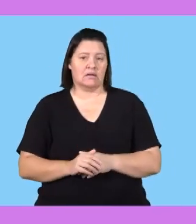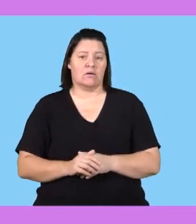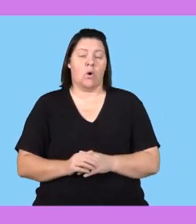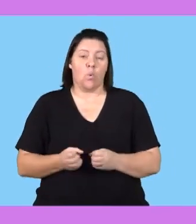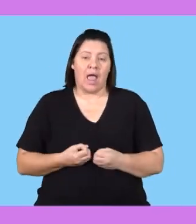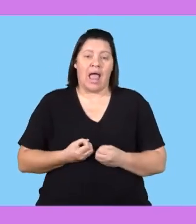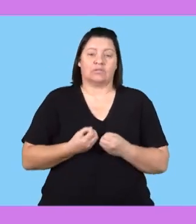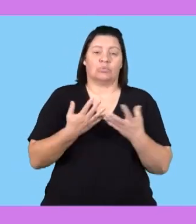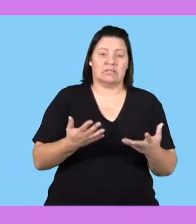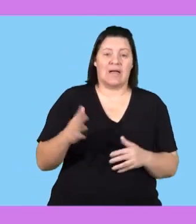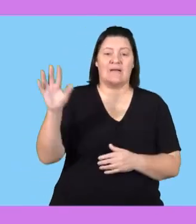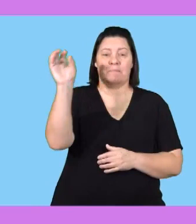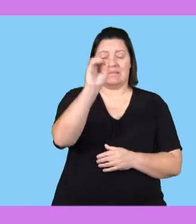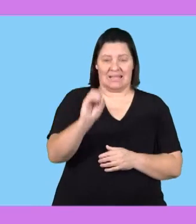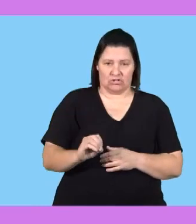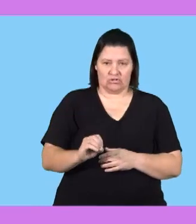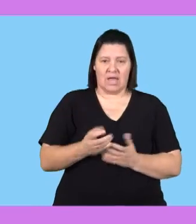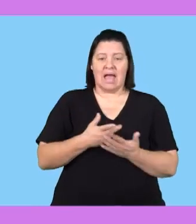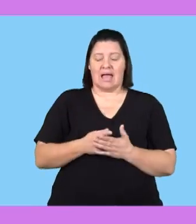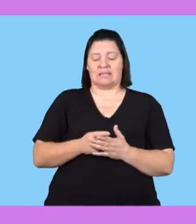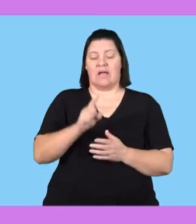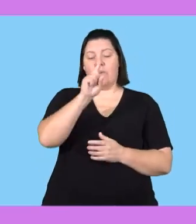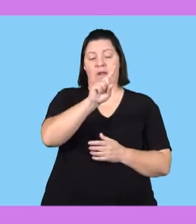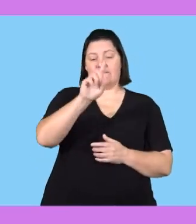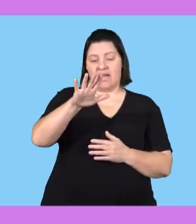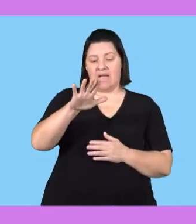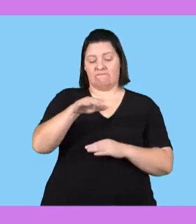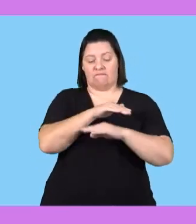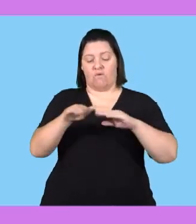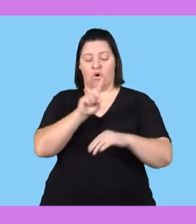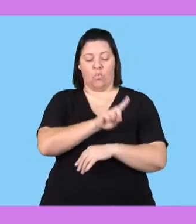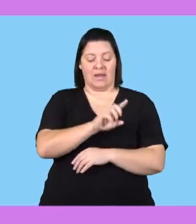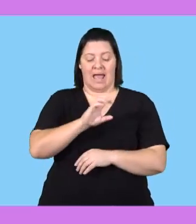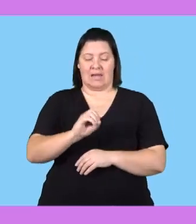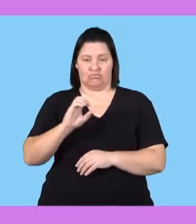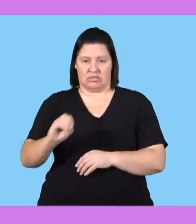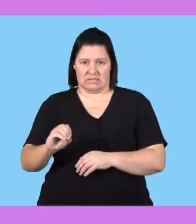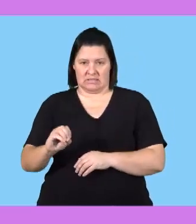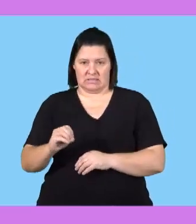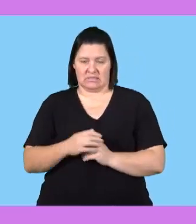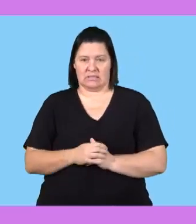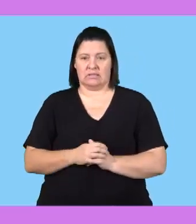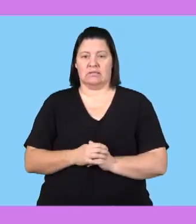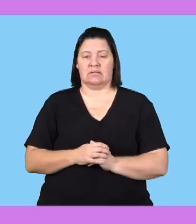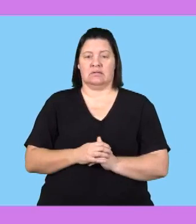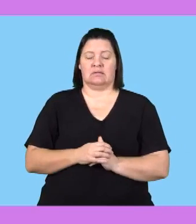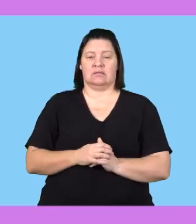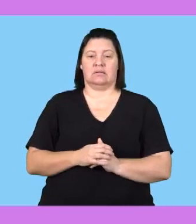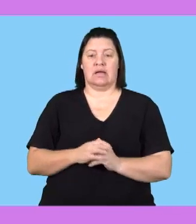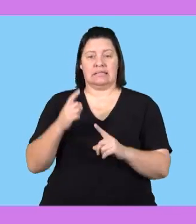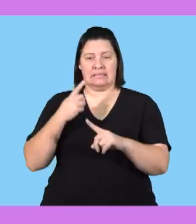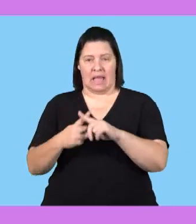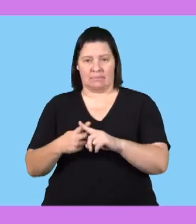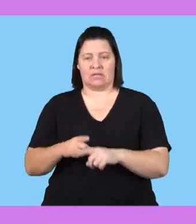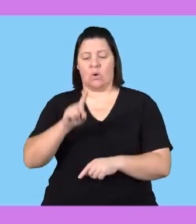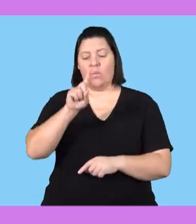that let us express the percentage as a fraction so that we don't forget to press the percentage